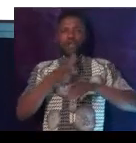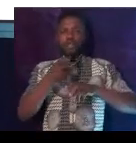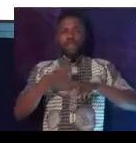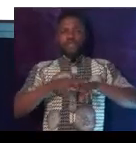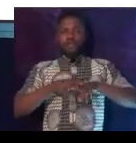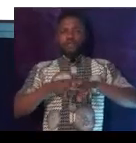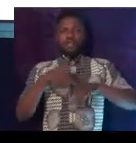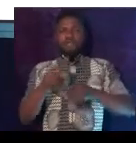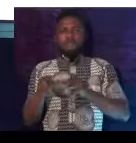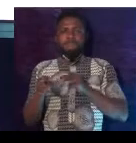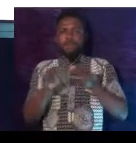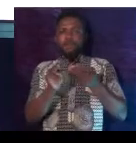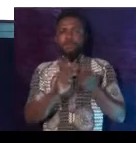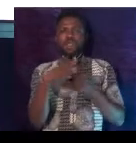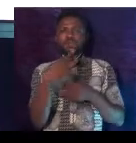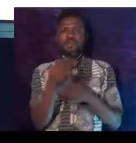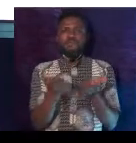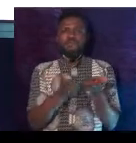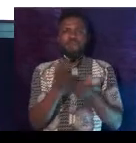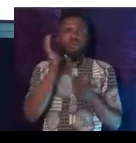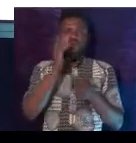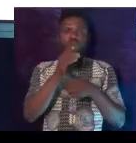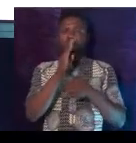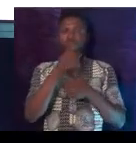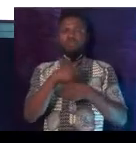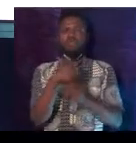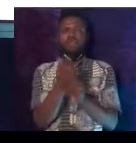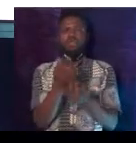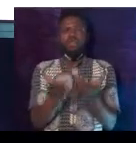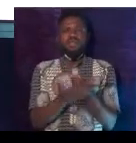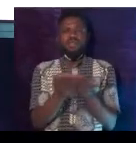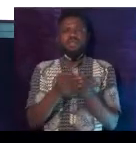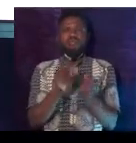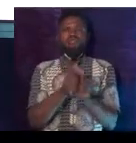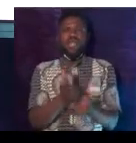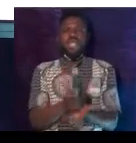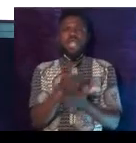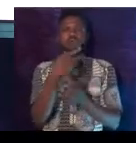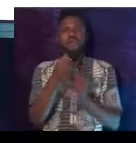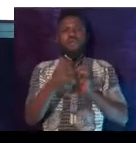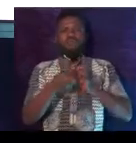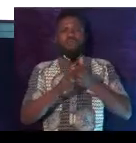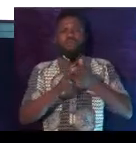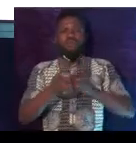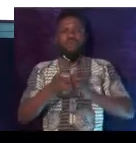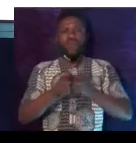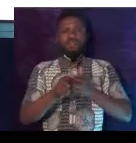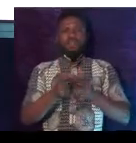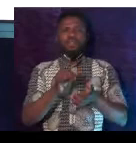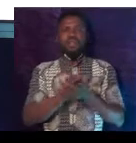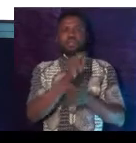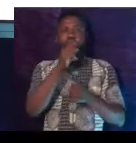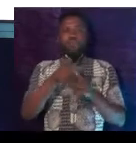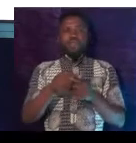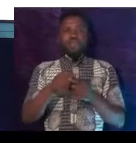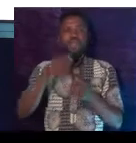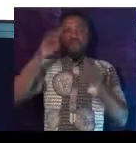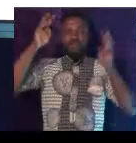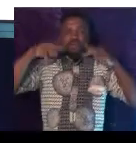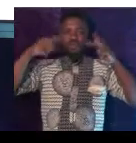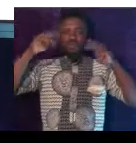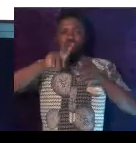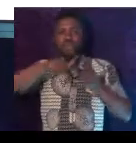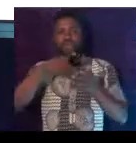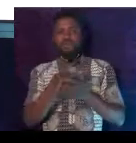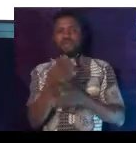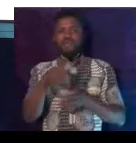the rails. The movement of vehicle will be made easy with the help of friction. That is why when rain falls,